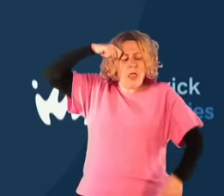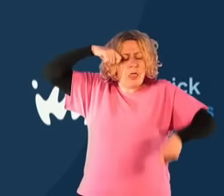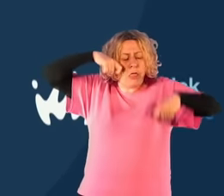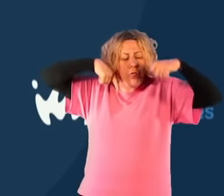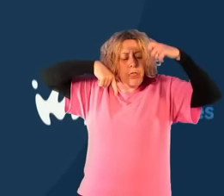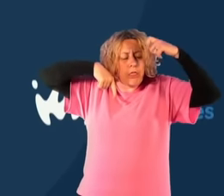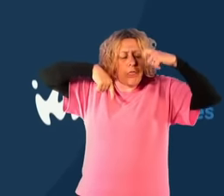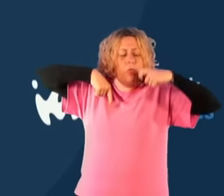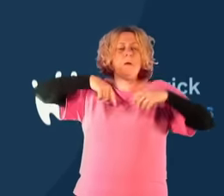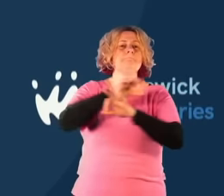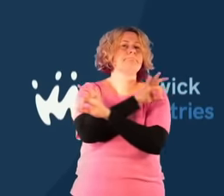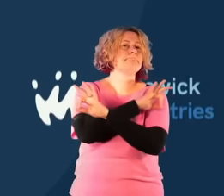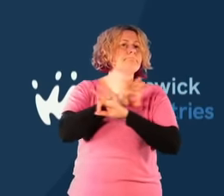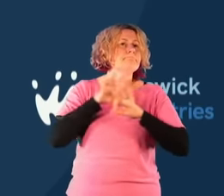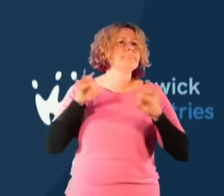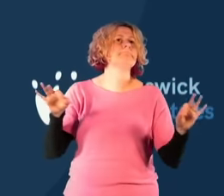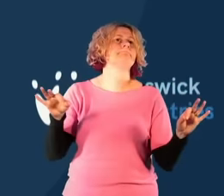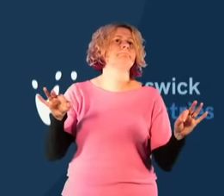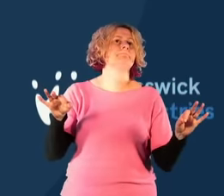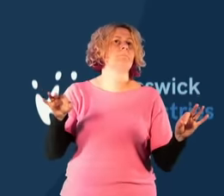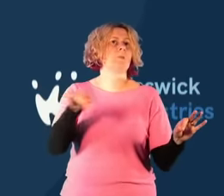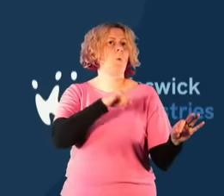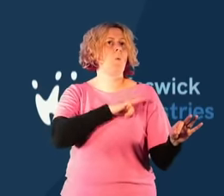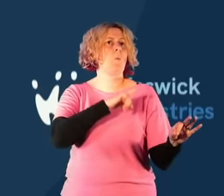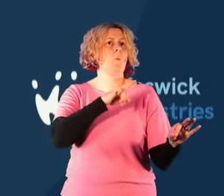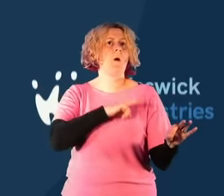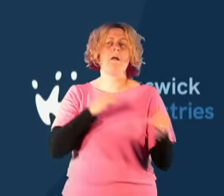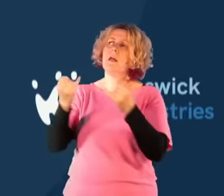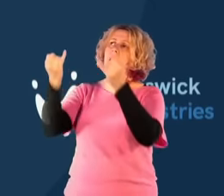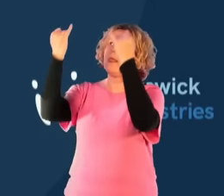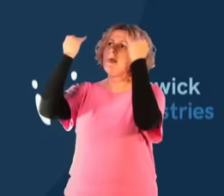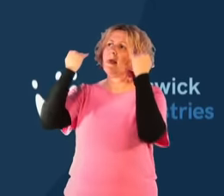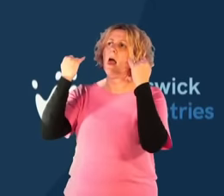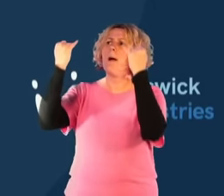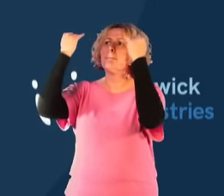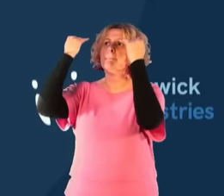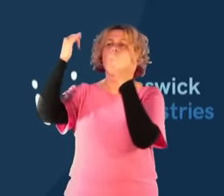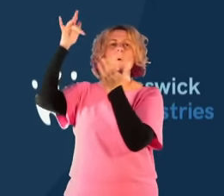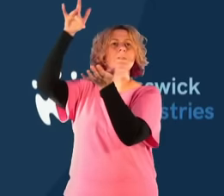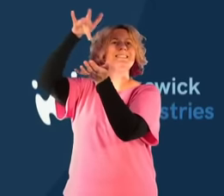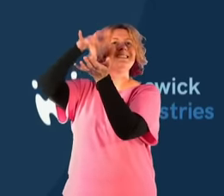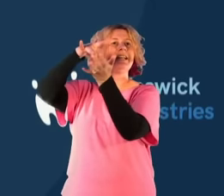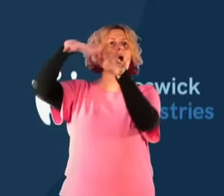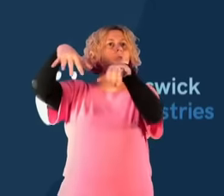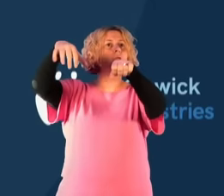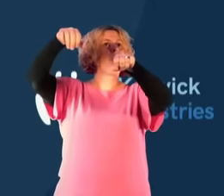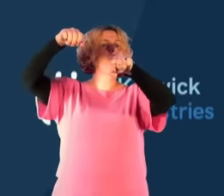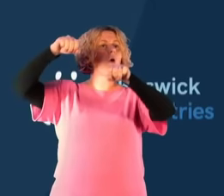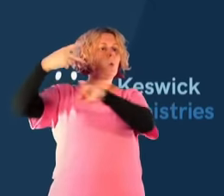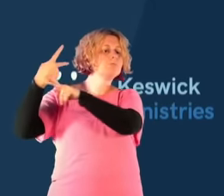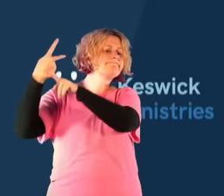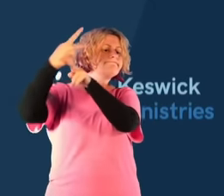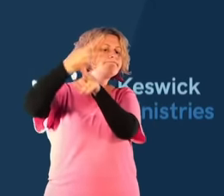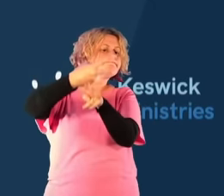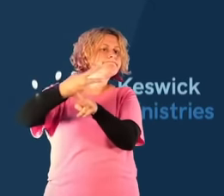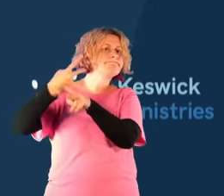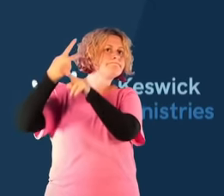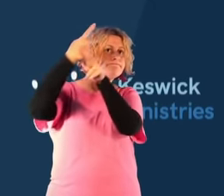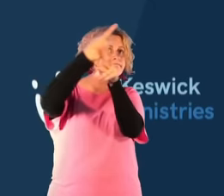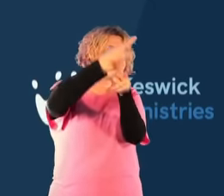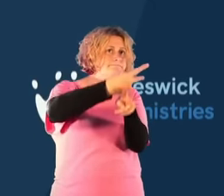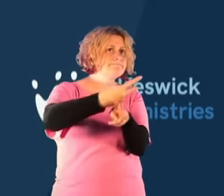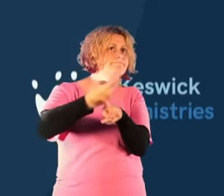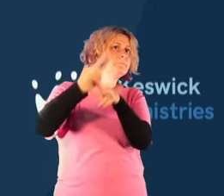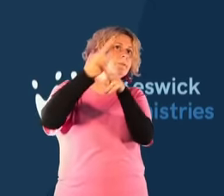any scorching heat. For the Lamb at the center of the throne will be their